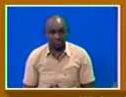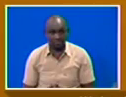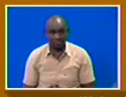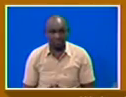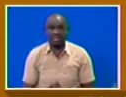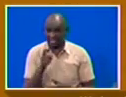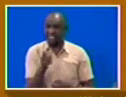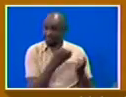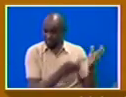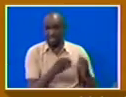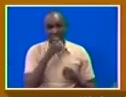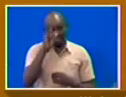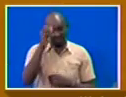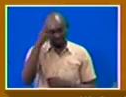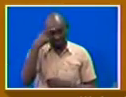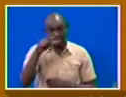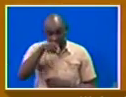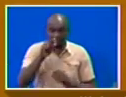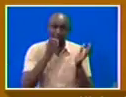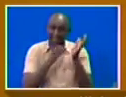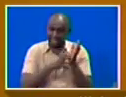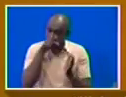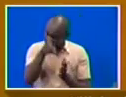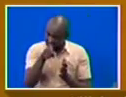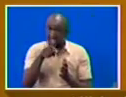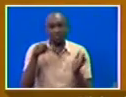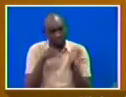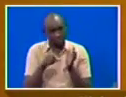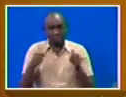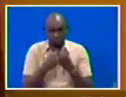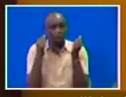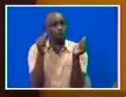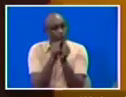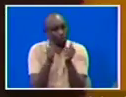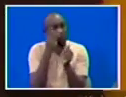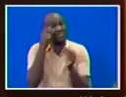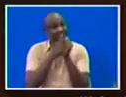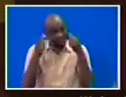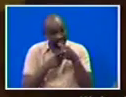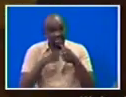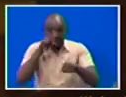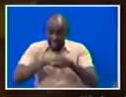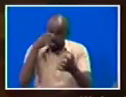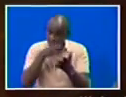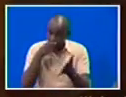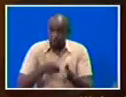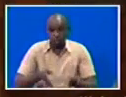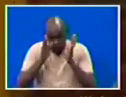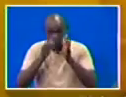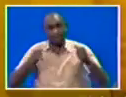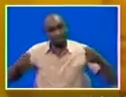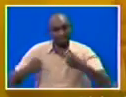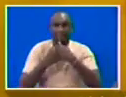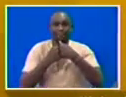Ismail Mwai, a businessman in Machakos, had an unfortunate incident in October of 2016 when he was involved in a road traffic